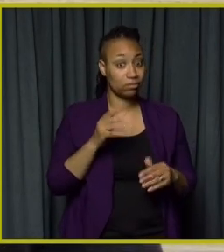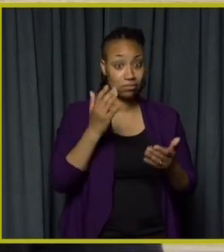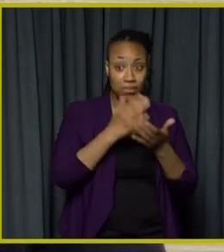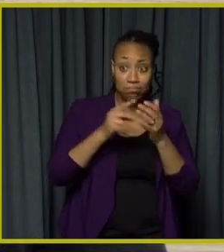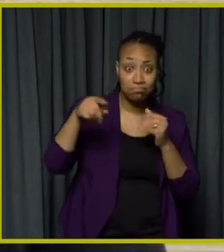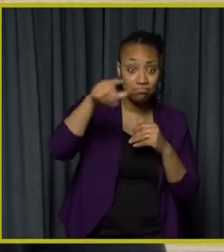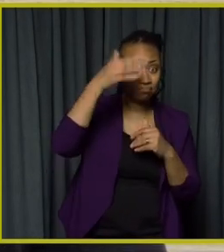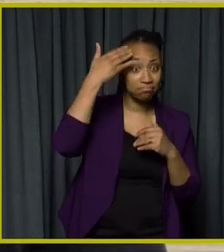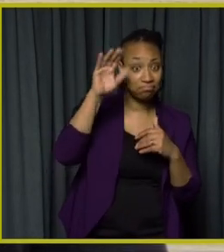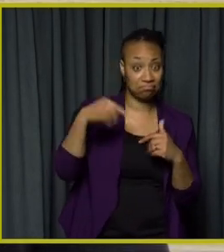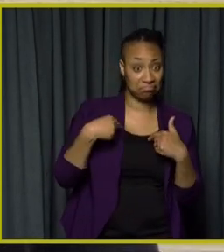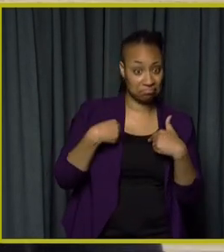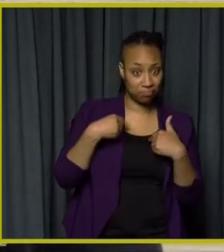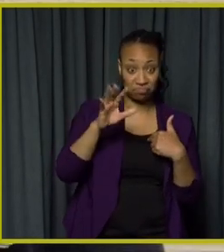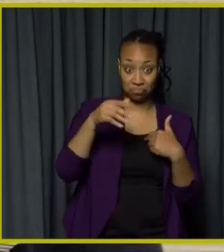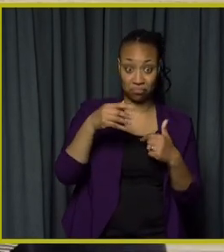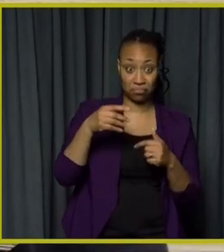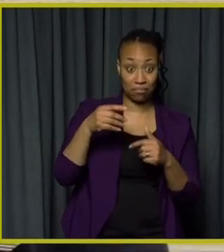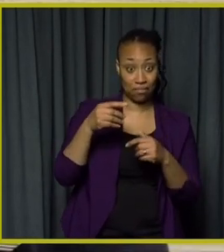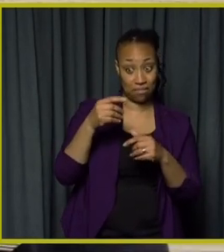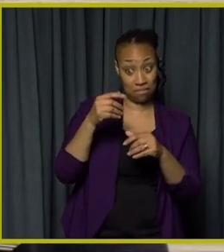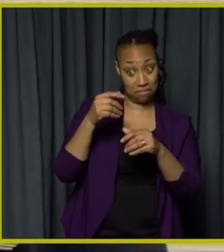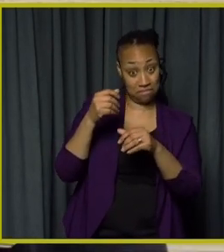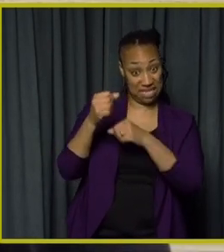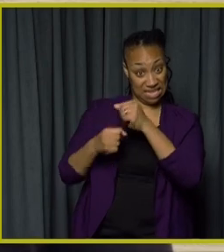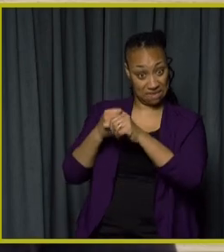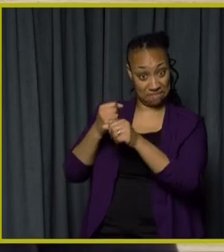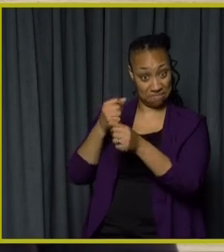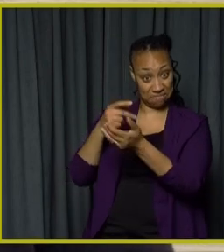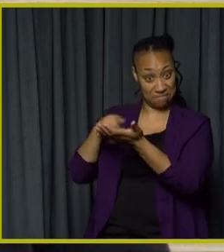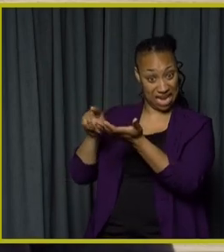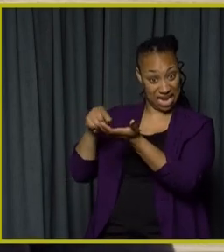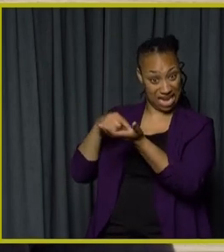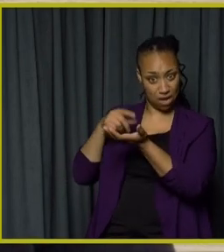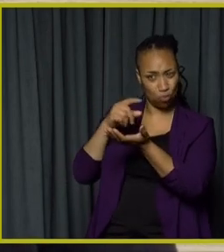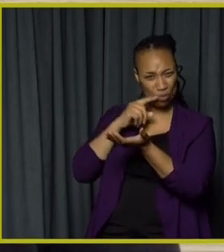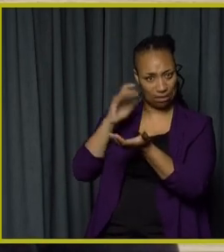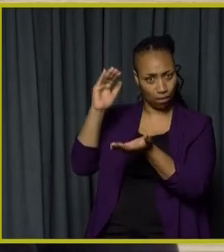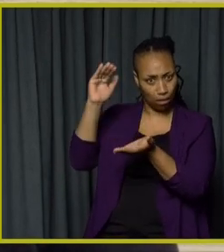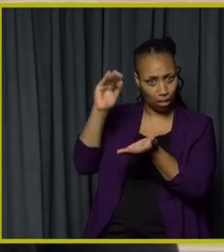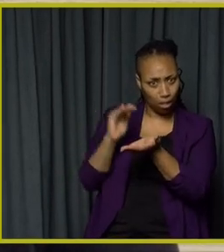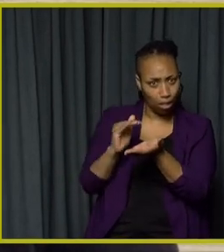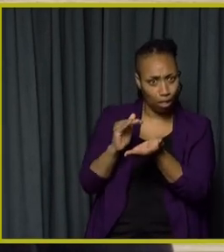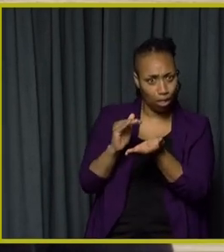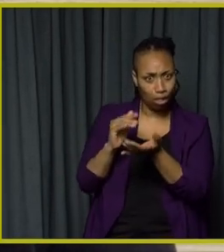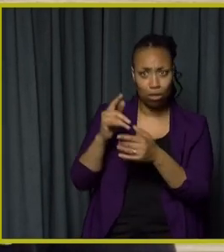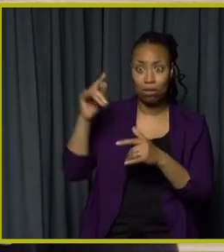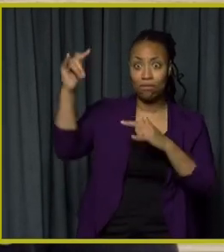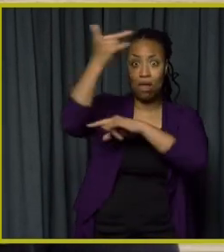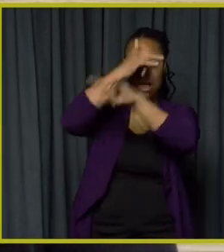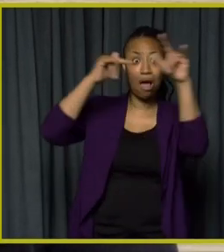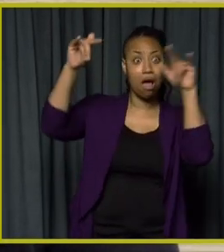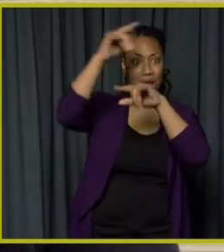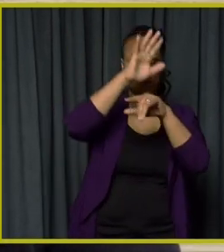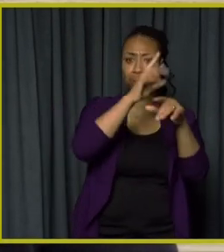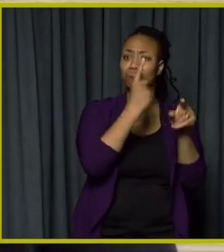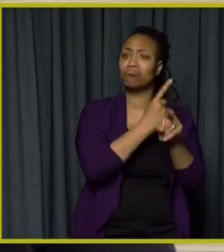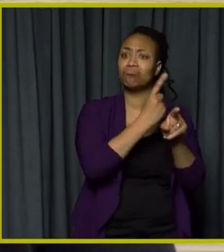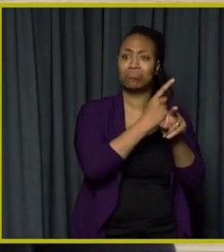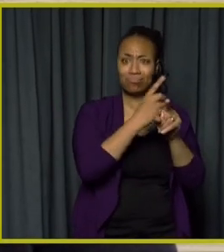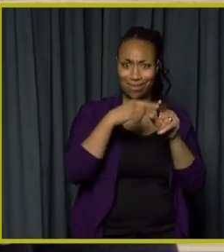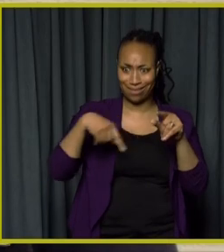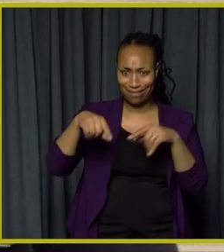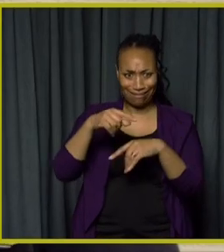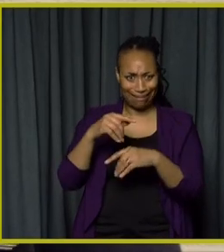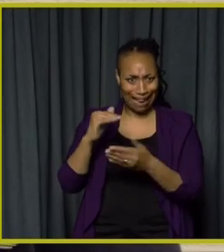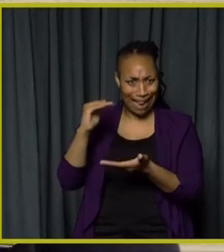than major mainline flight attendants who do the same job. Although we are aviators' first responders and one job should be enough, we are